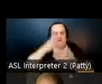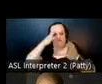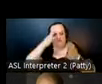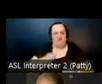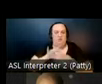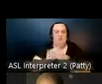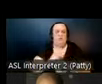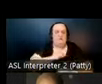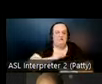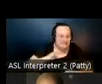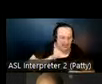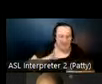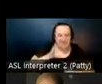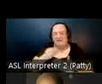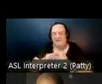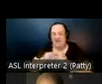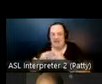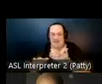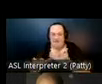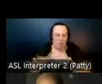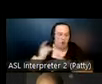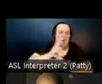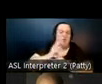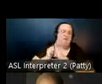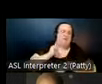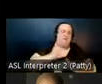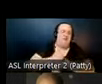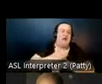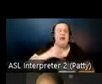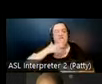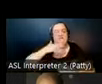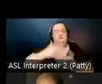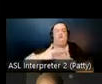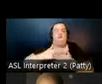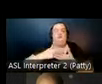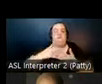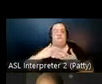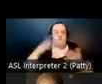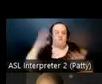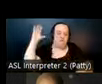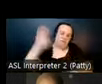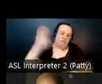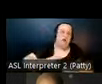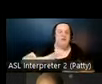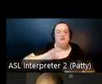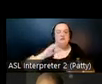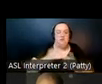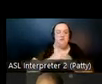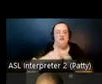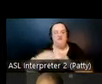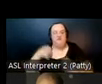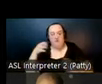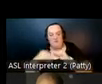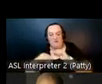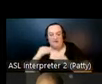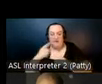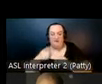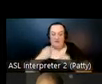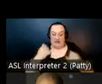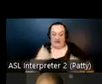funding prioritization, and have a solid reduction in deferred maintenance, both present and in the future.